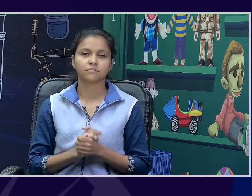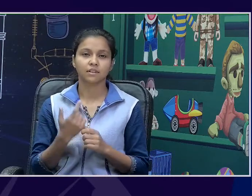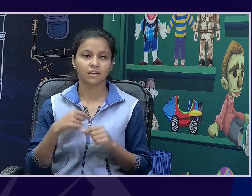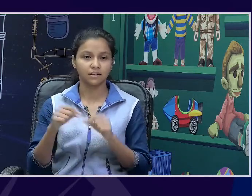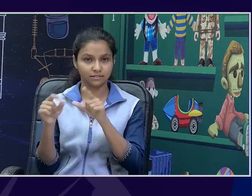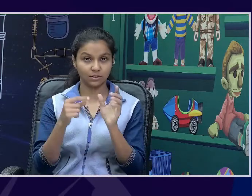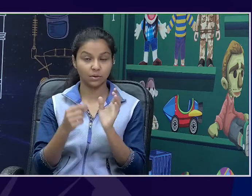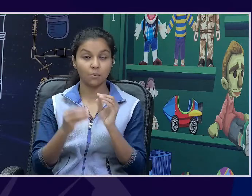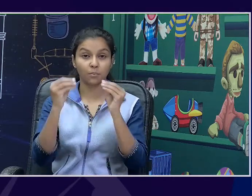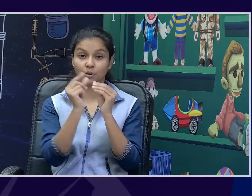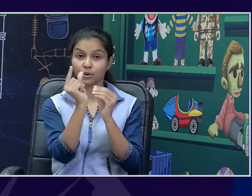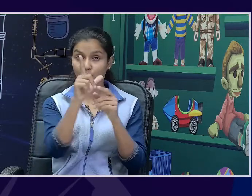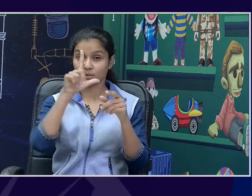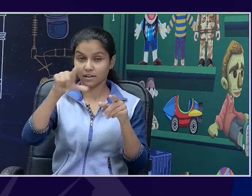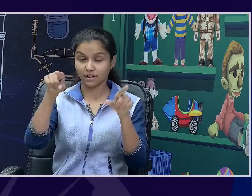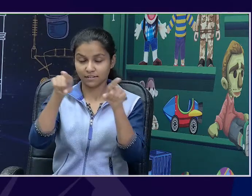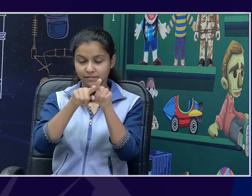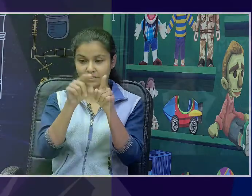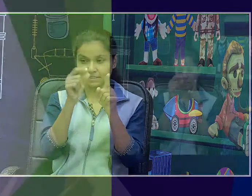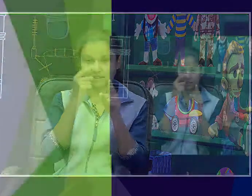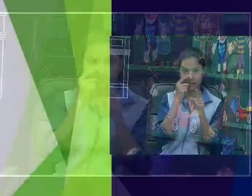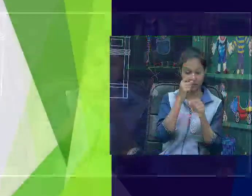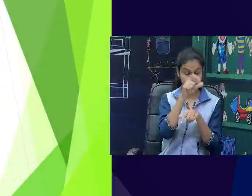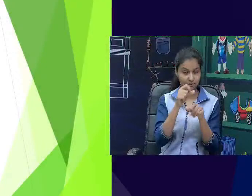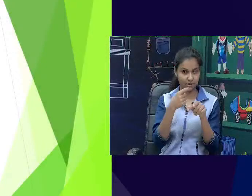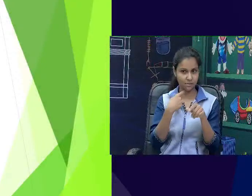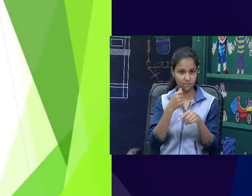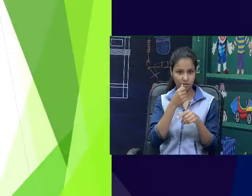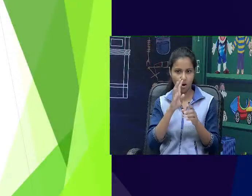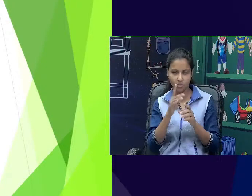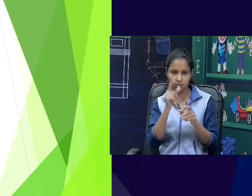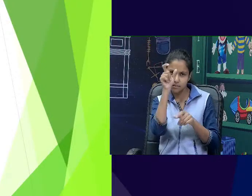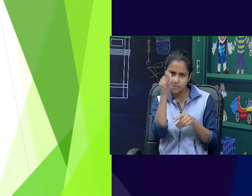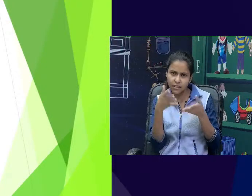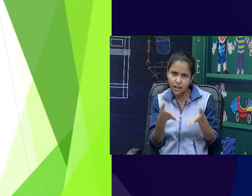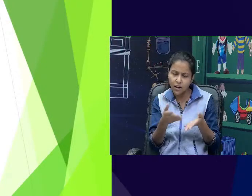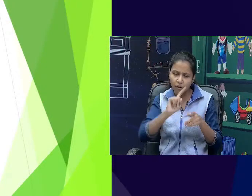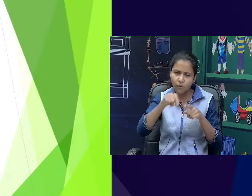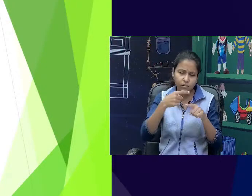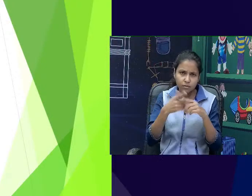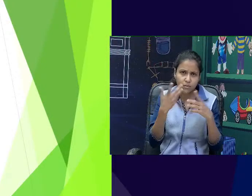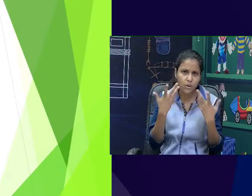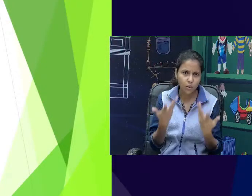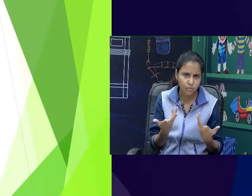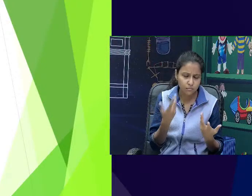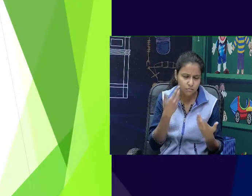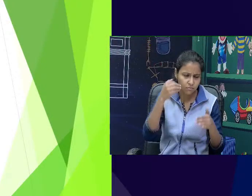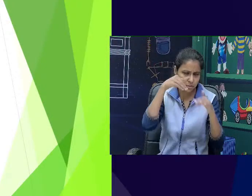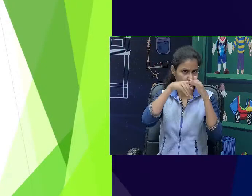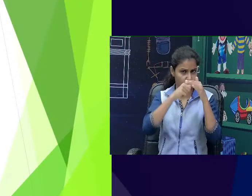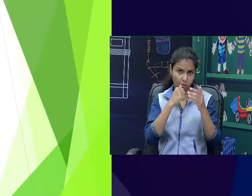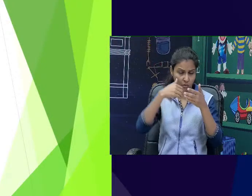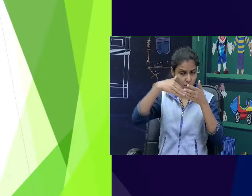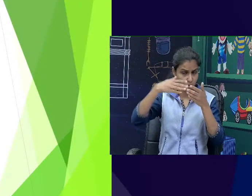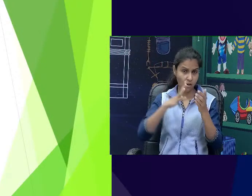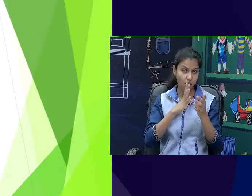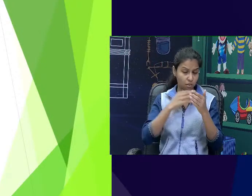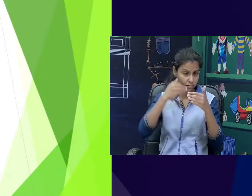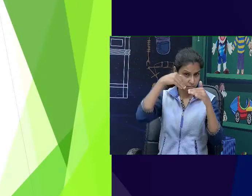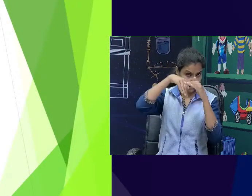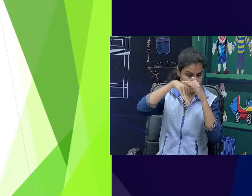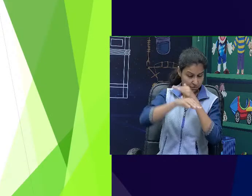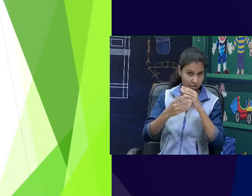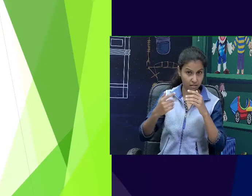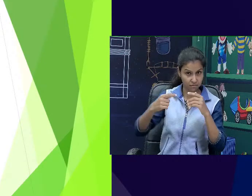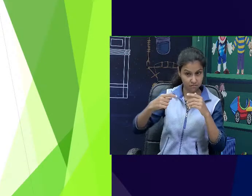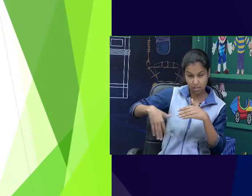that the bully pushed the author inside the swimming pool. So, now what happened was that when he was inside the water, he felt paralyzed